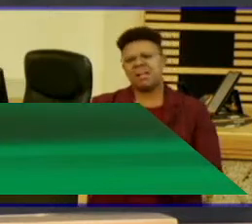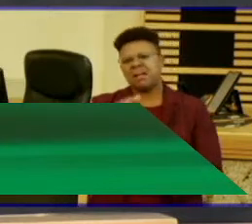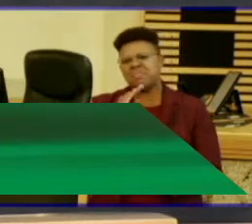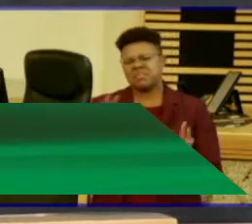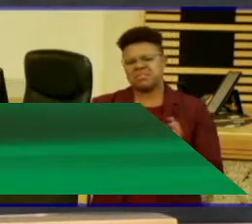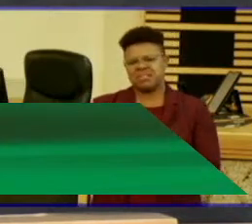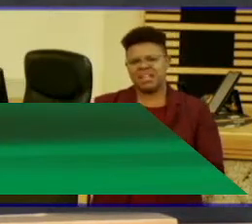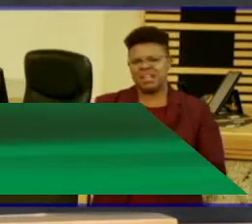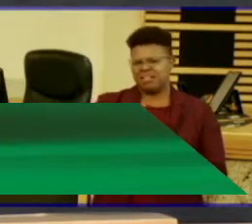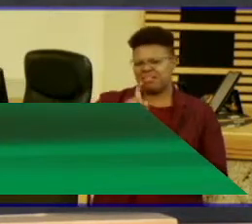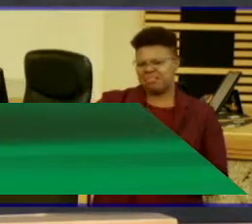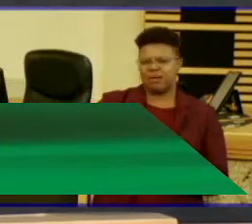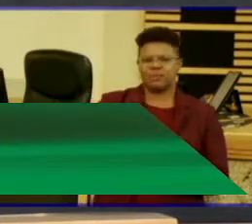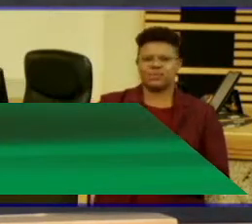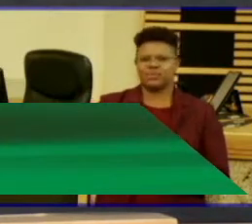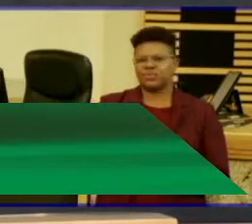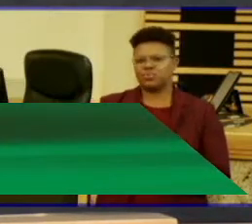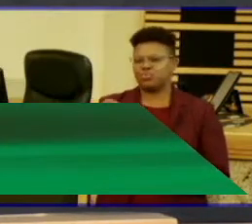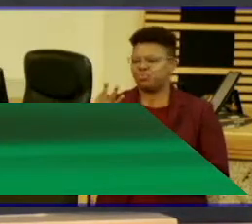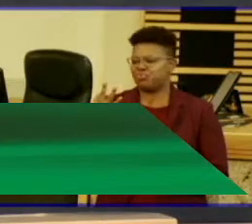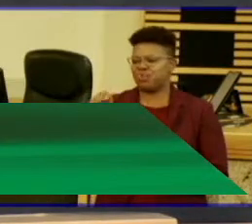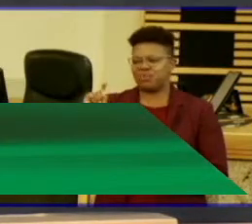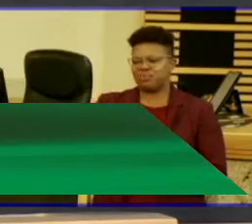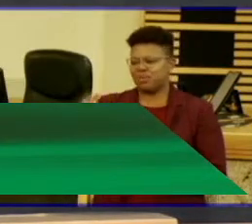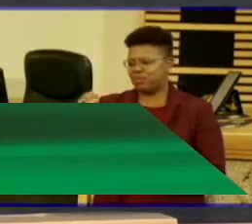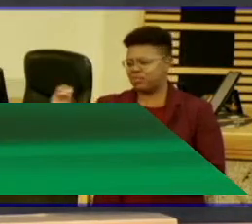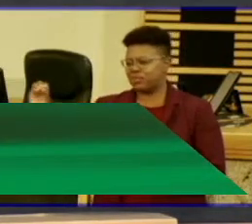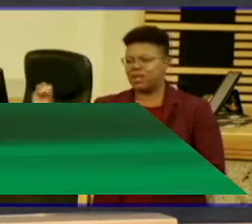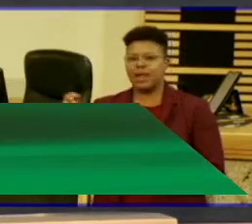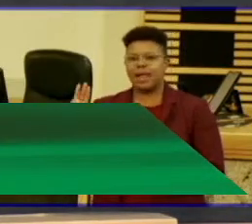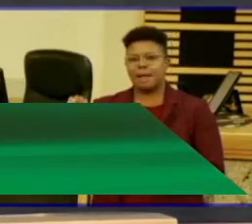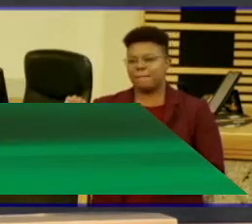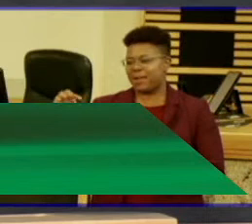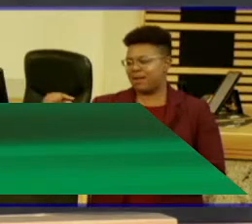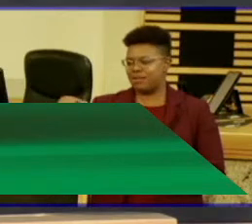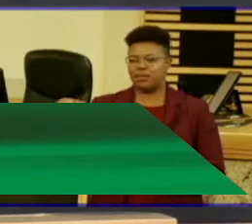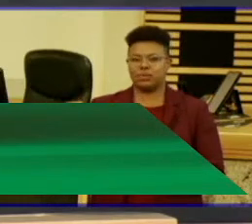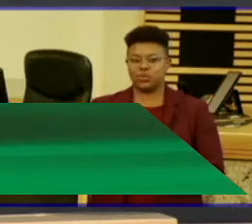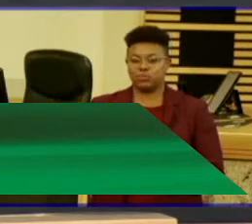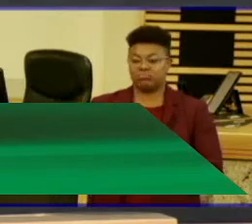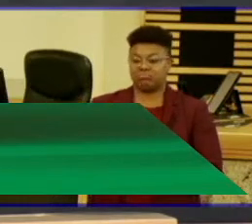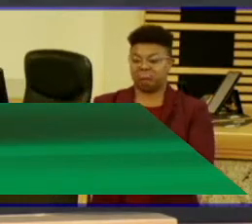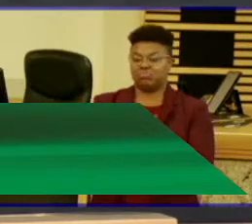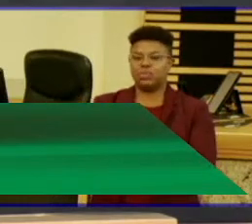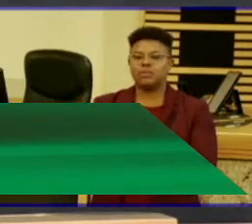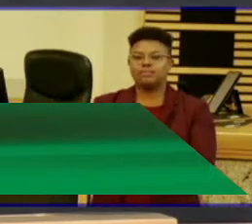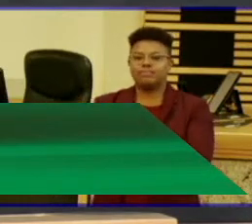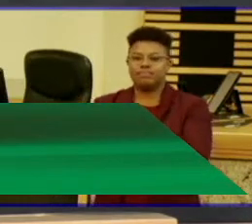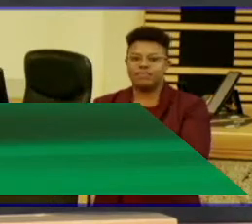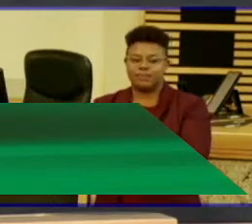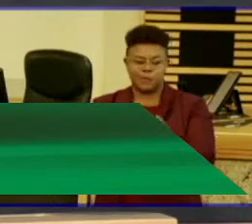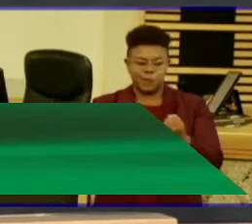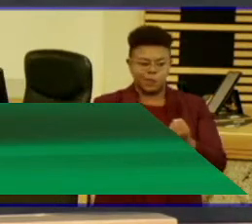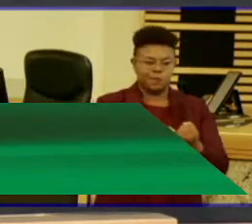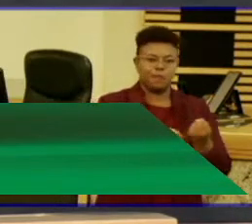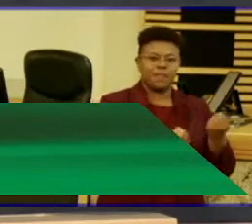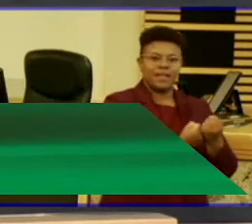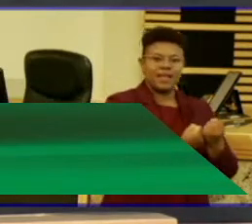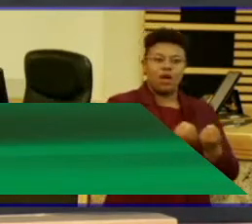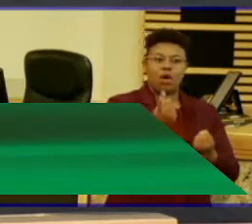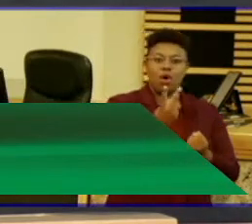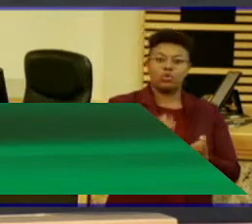to 3,000 megawatts. We will host the first infrastructure site for the importation of liquefied natural